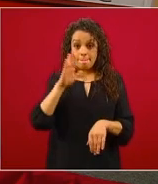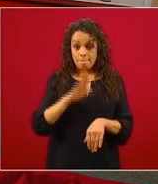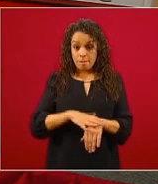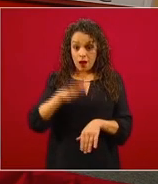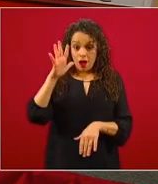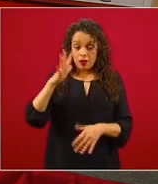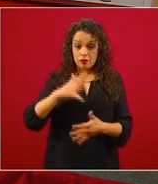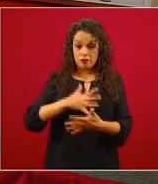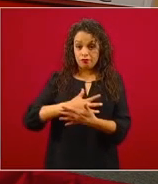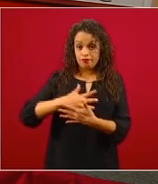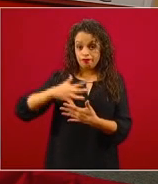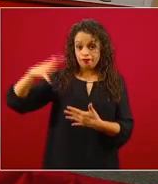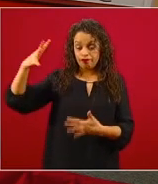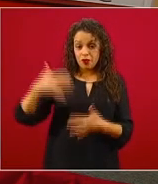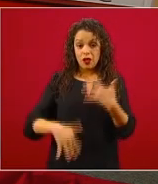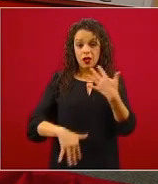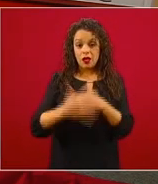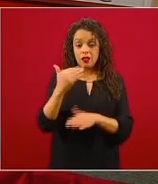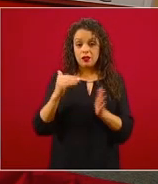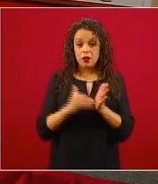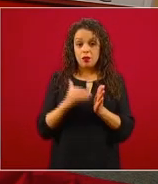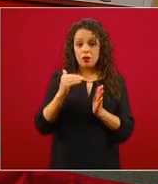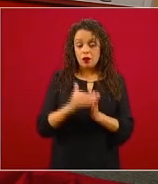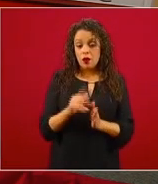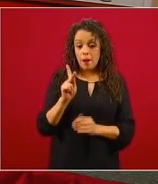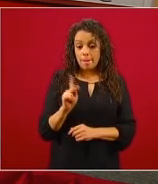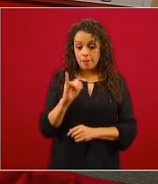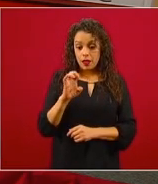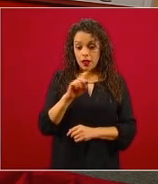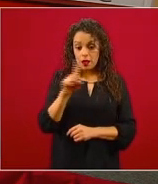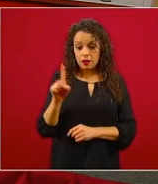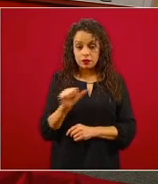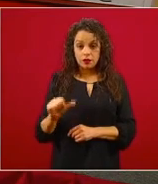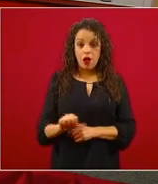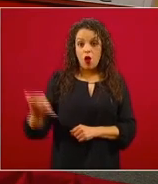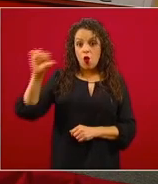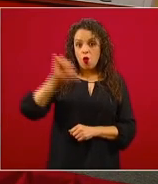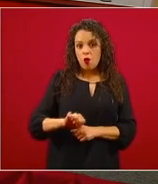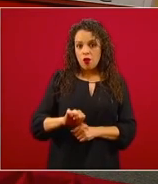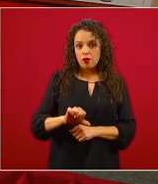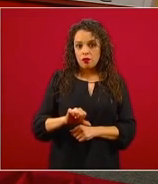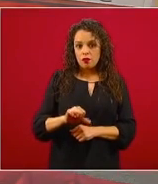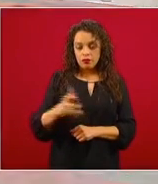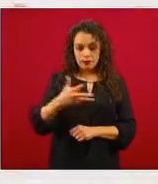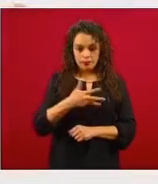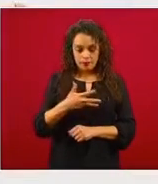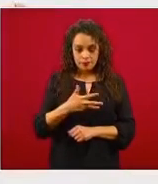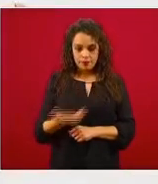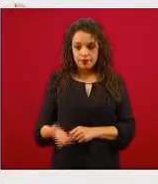Then we have another category of medical equipment,